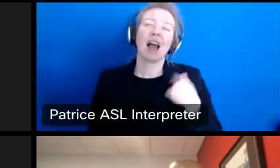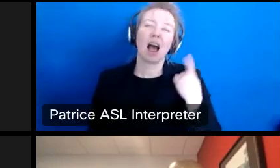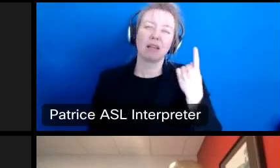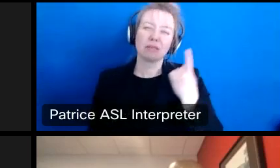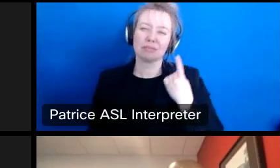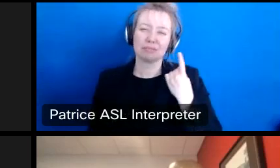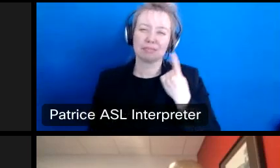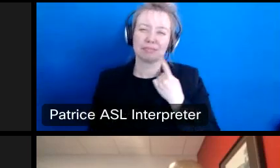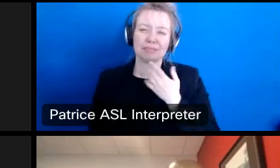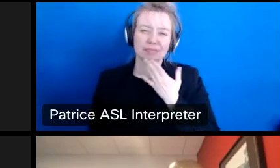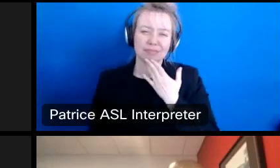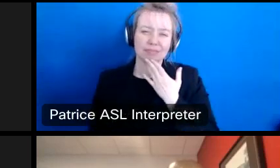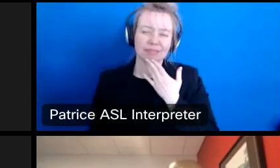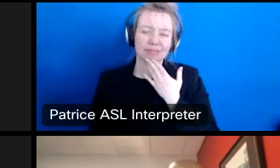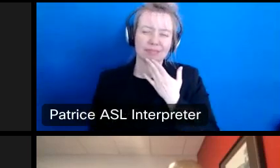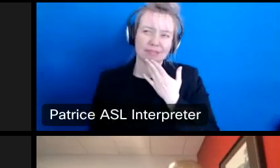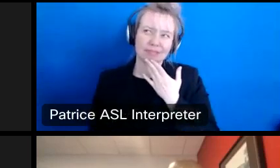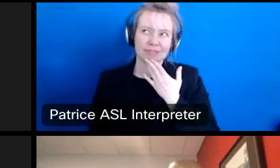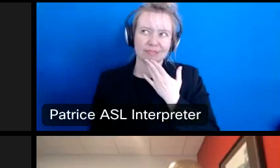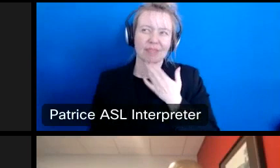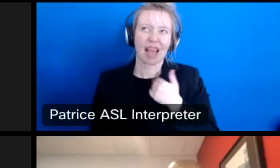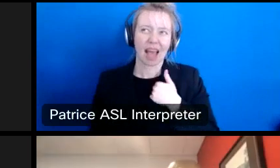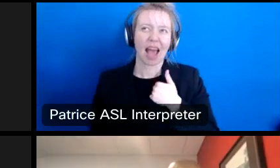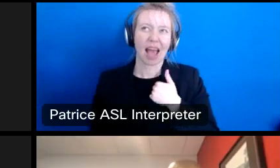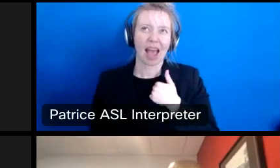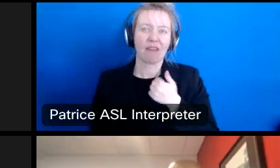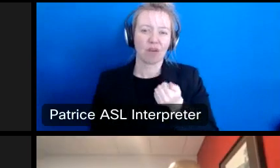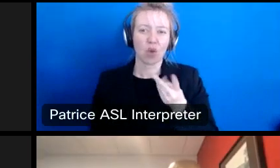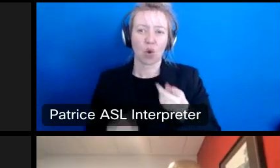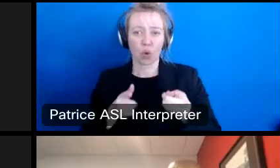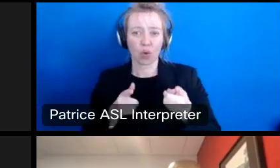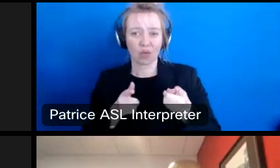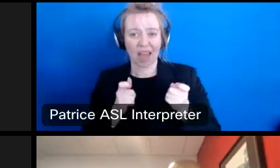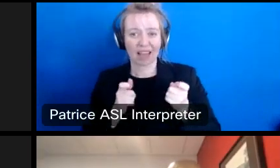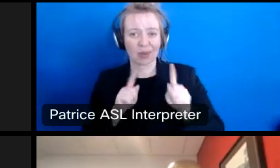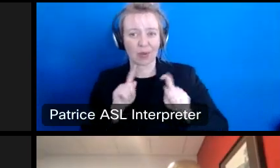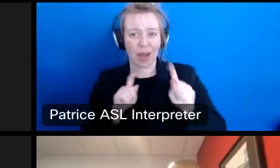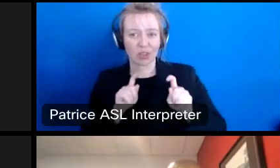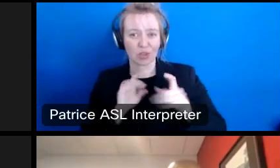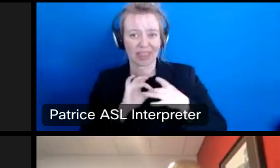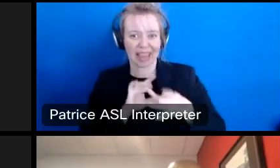wondering, I have a couple of very relatively quick questions. One is,